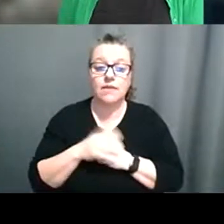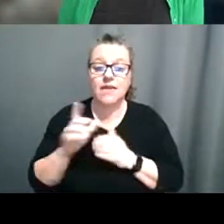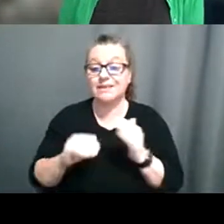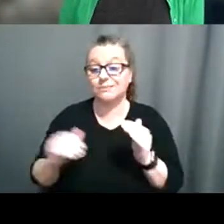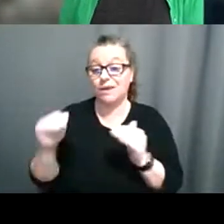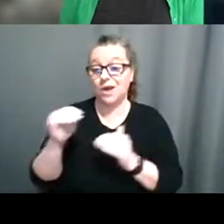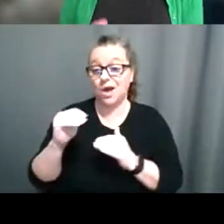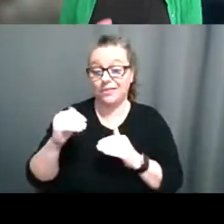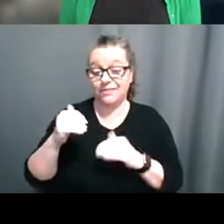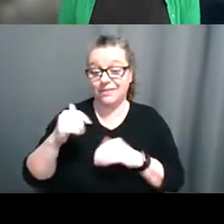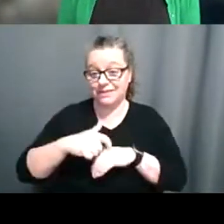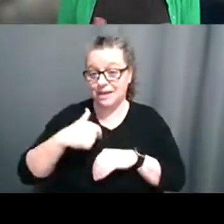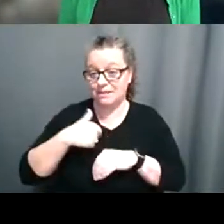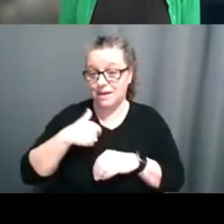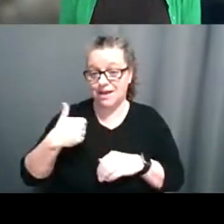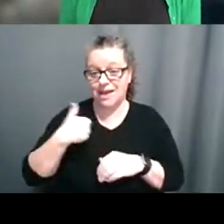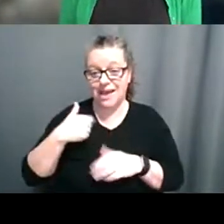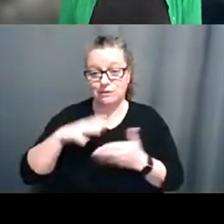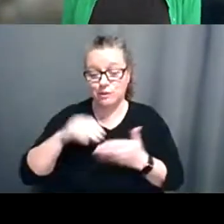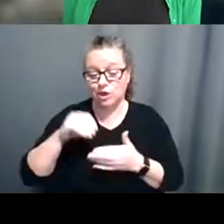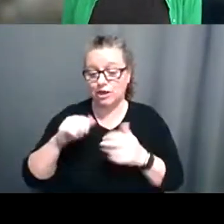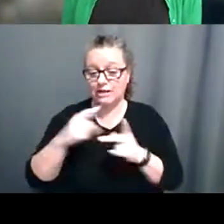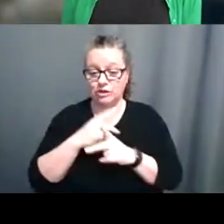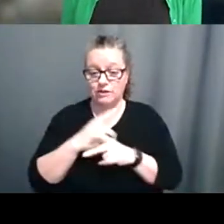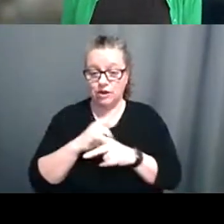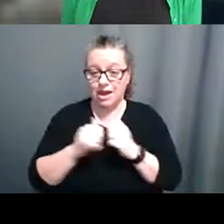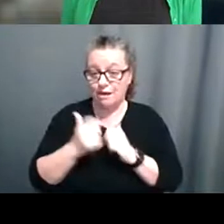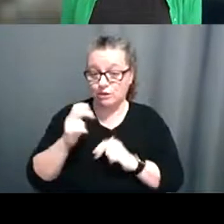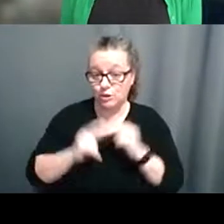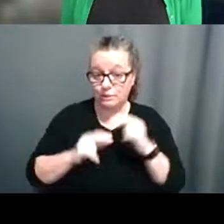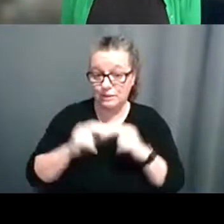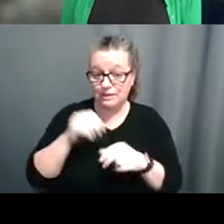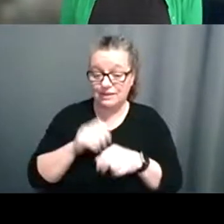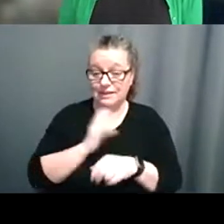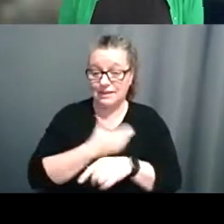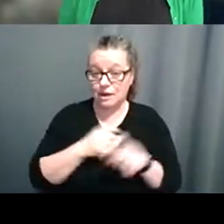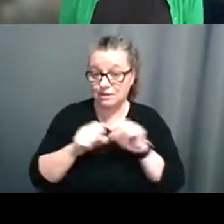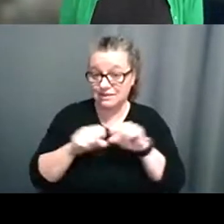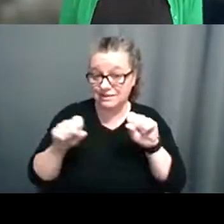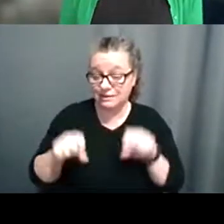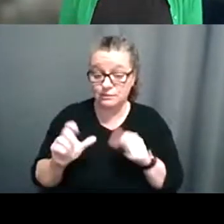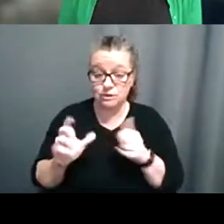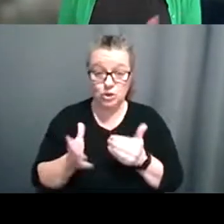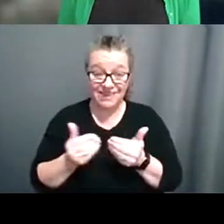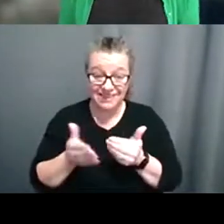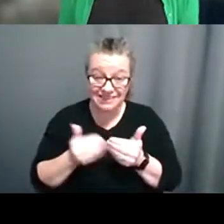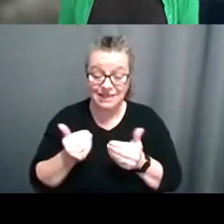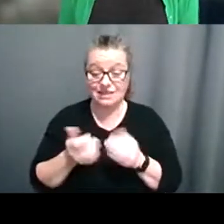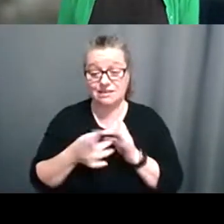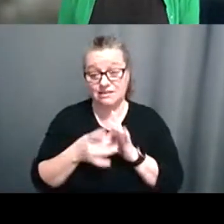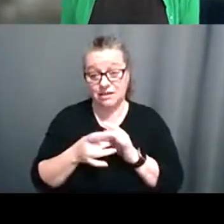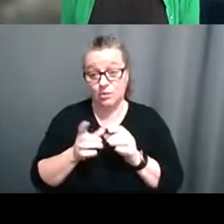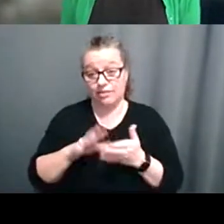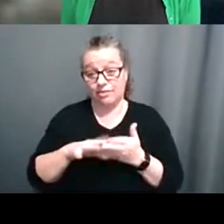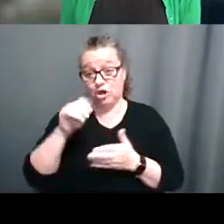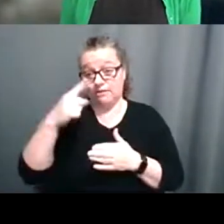had to learn it and to figure out how to build it within our system. So the easiest, at least in terms of learning curve for